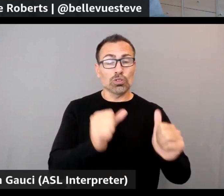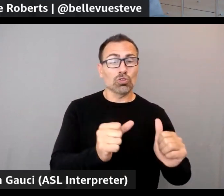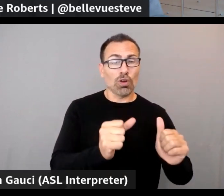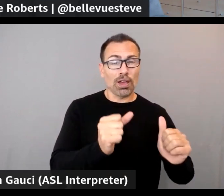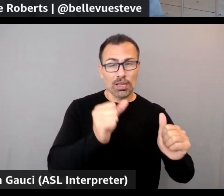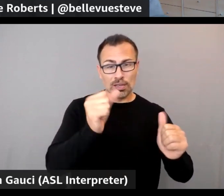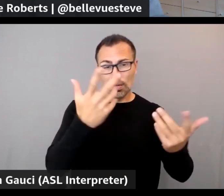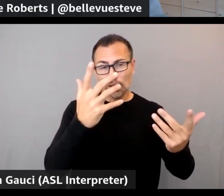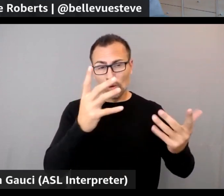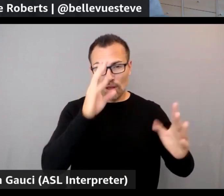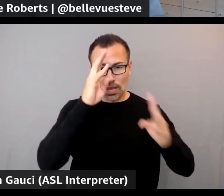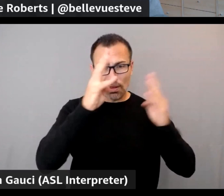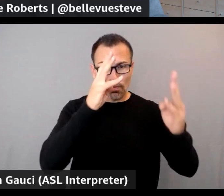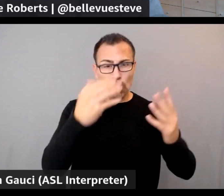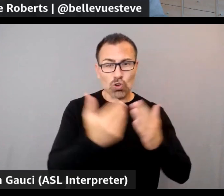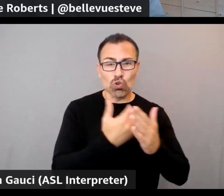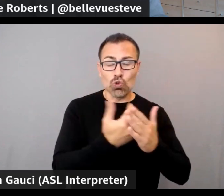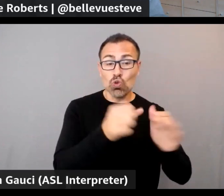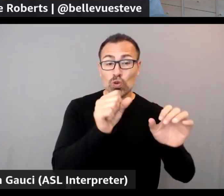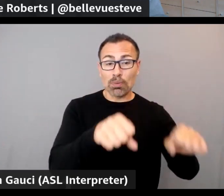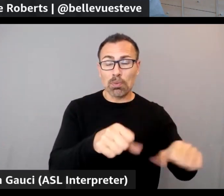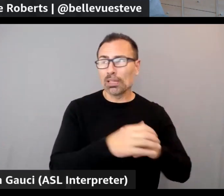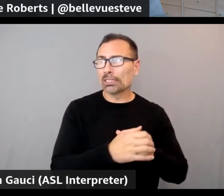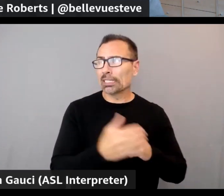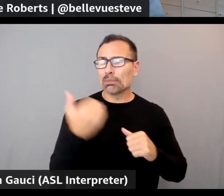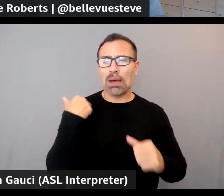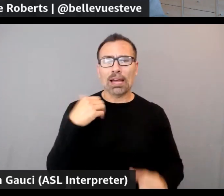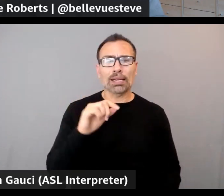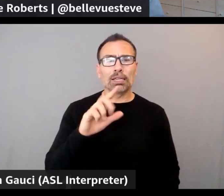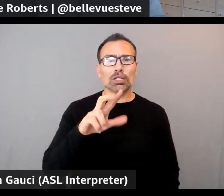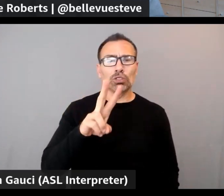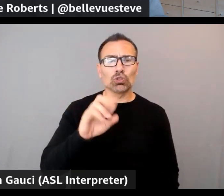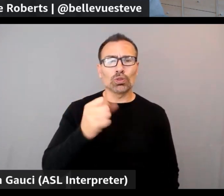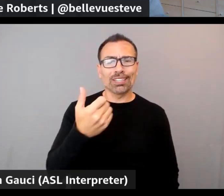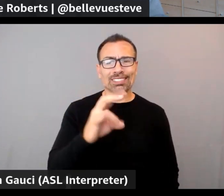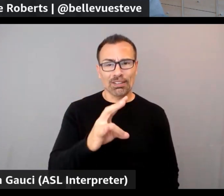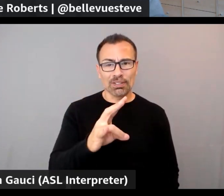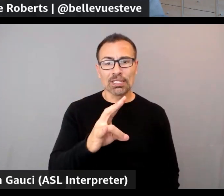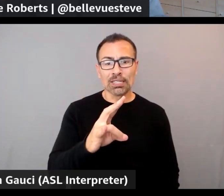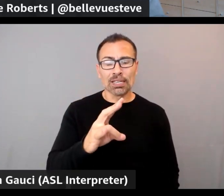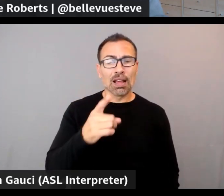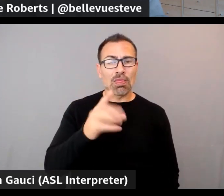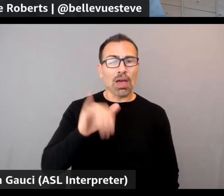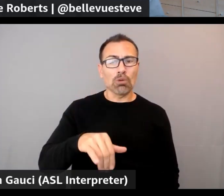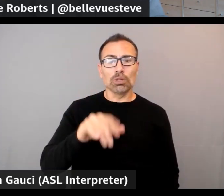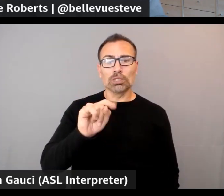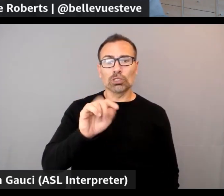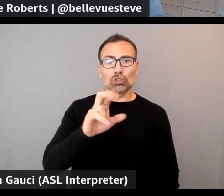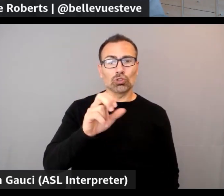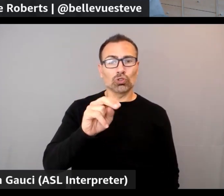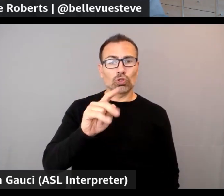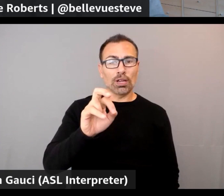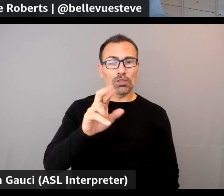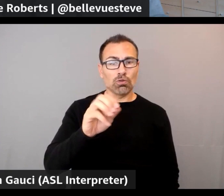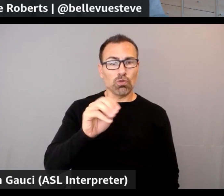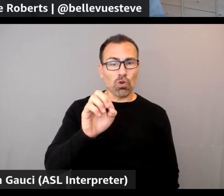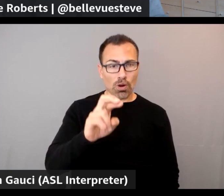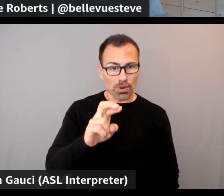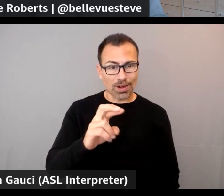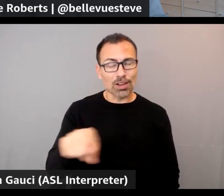The latest invention was back in 2017. So far that is the transformer. Attention is all you need paper that came